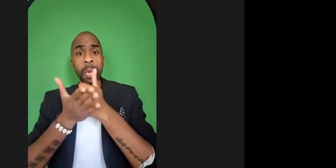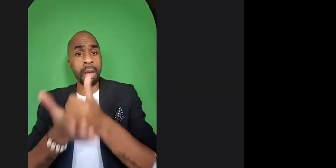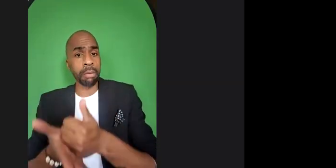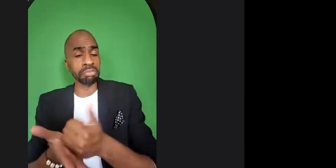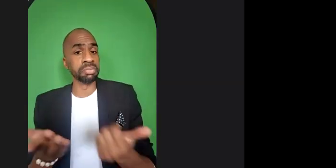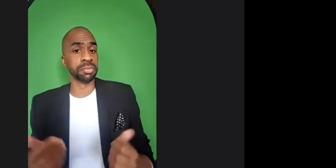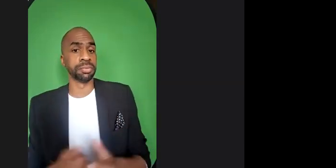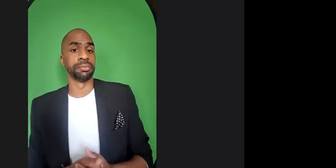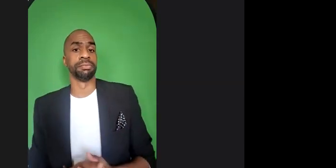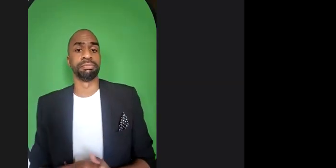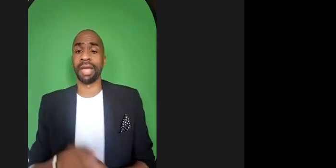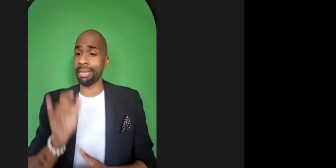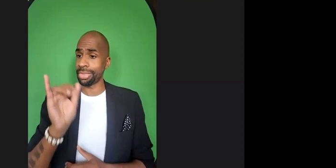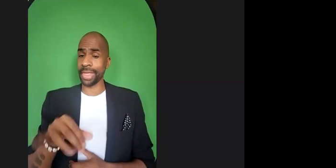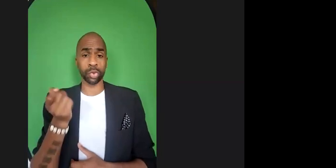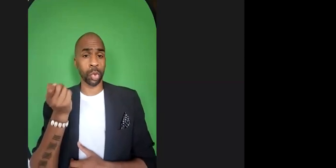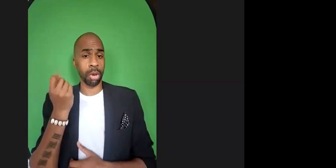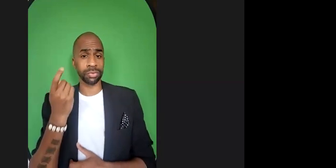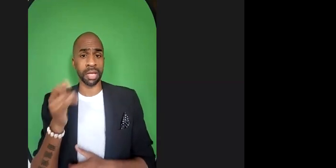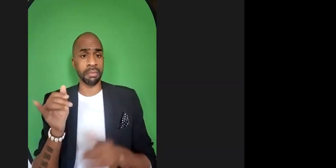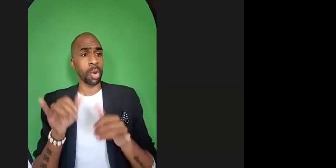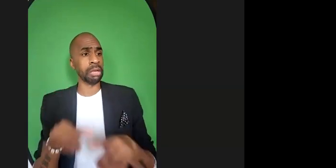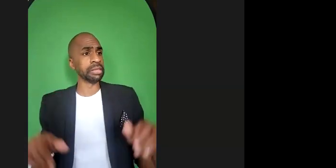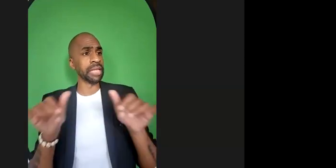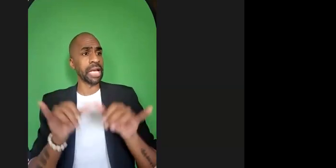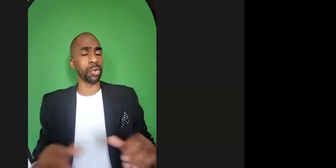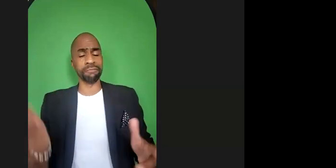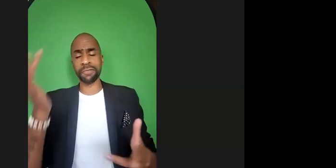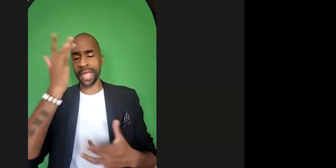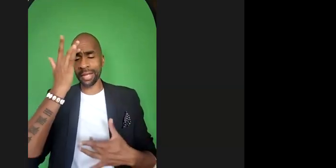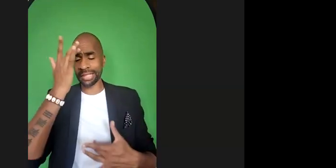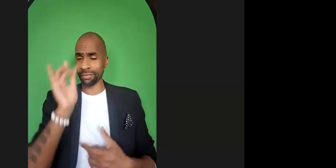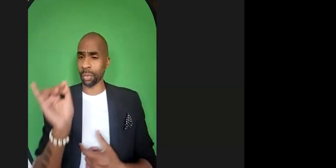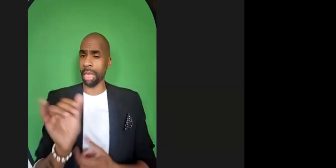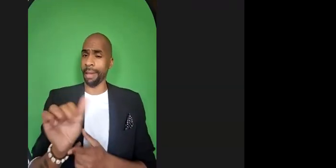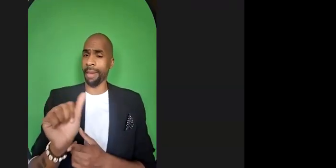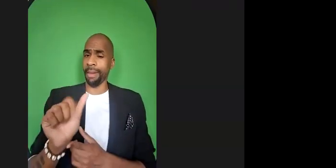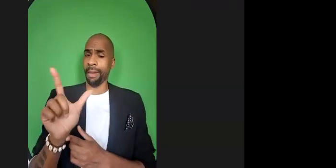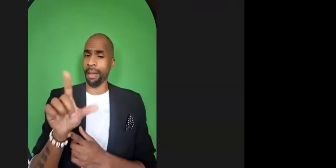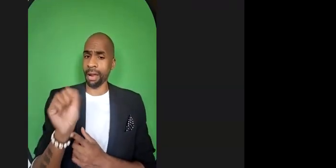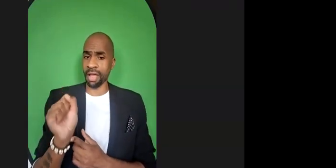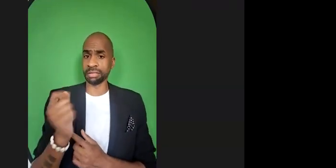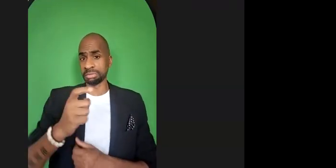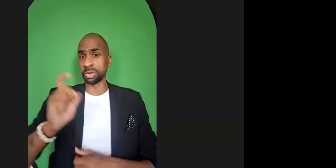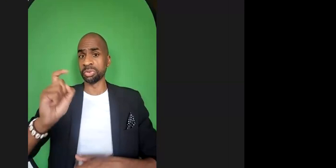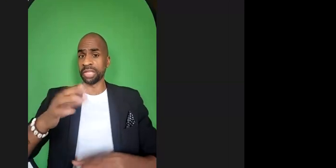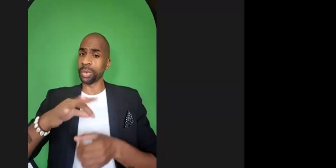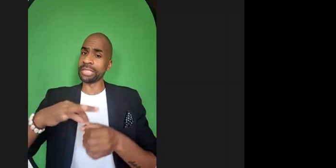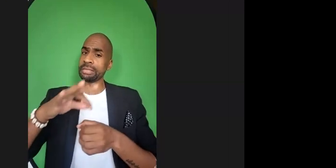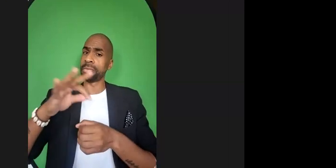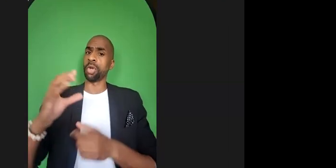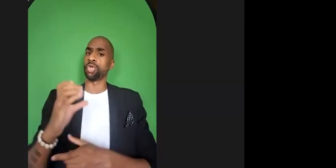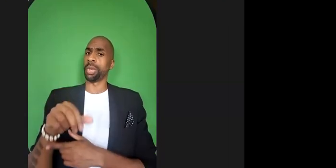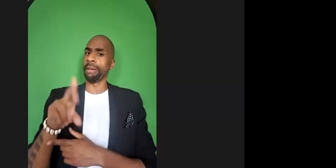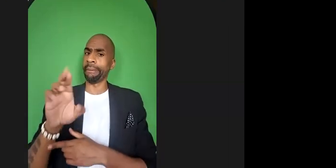very understandably, these are common in an illness as devastating as ALS. And so the spiritual care provider, again, will